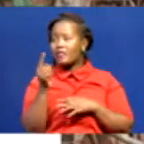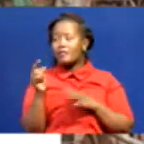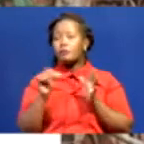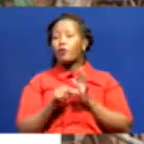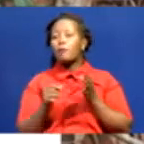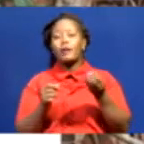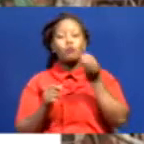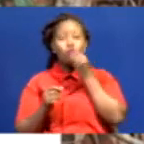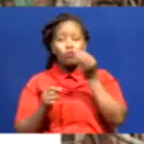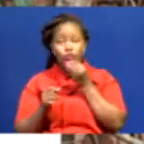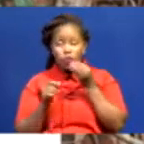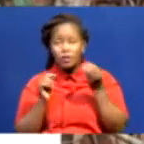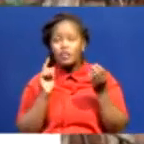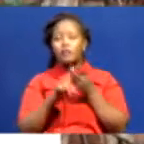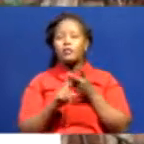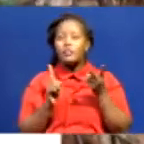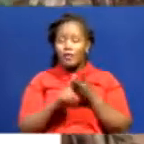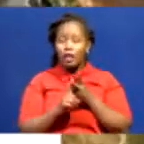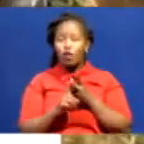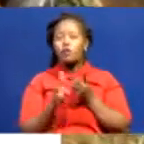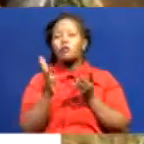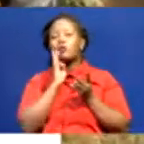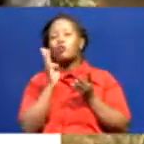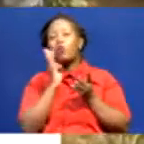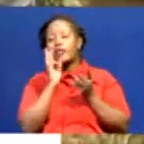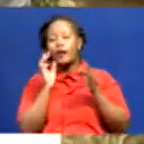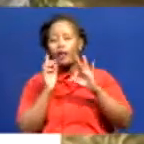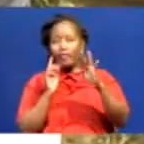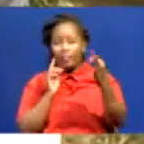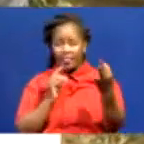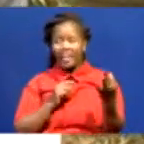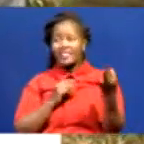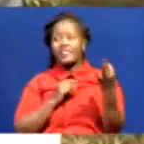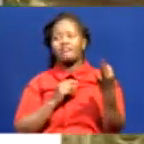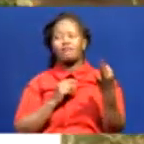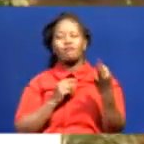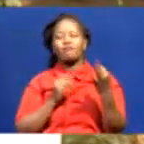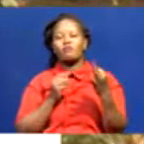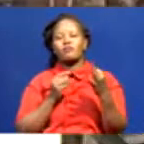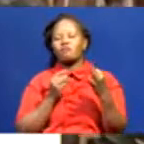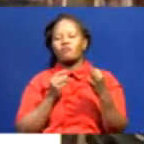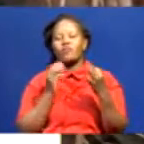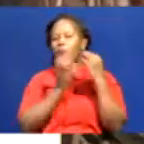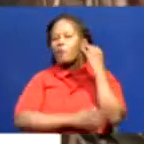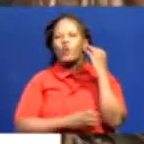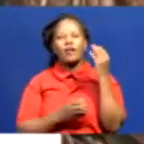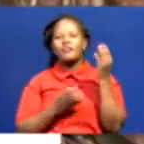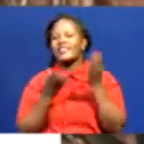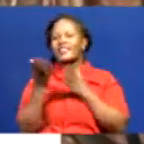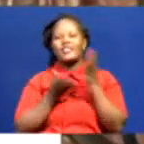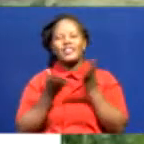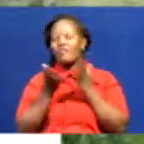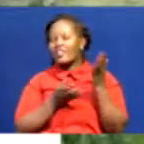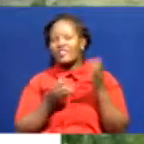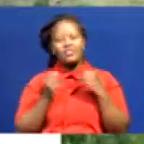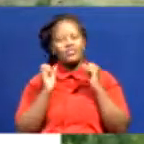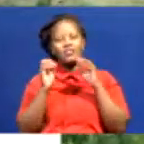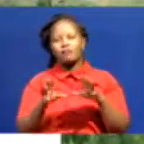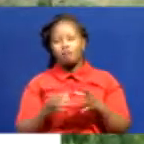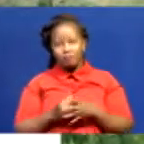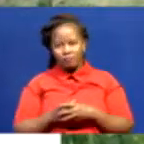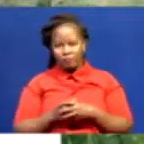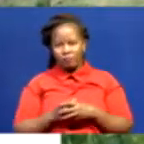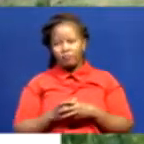Ya pili ni maji. Ya tatu ni huduma bora, hatuna yoyote hapa katika hii maeneo yetu.